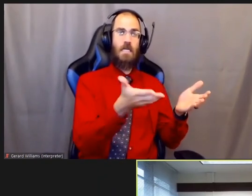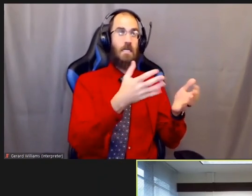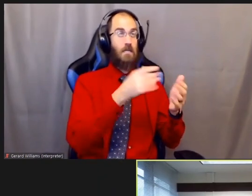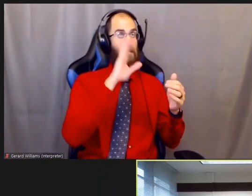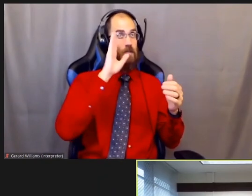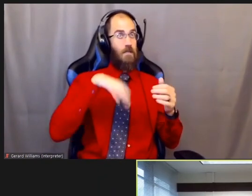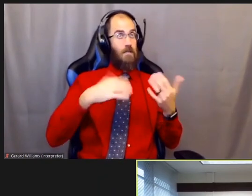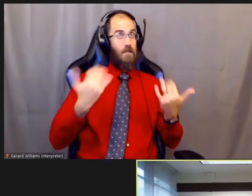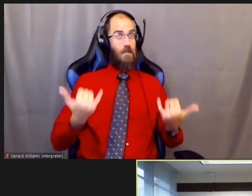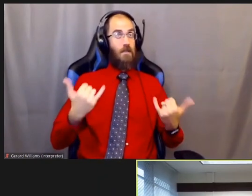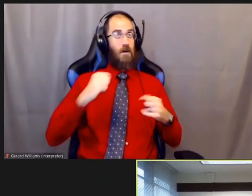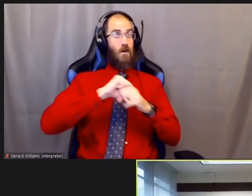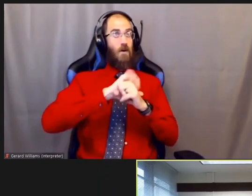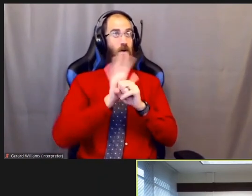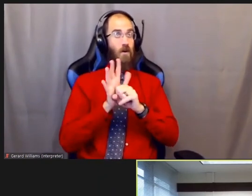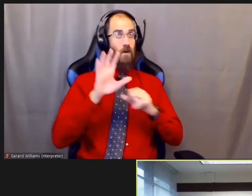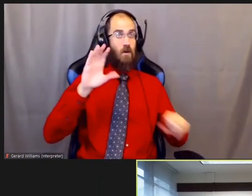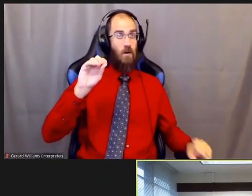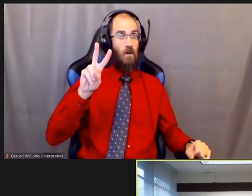COVID has just